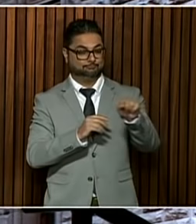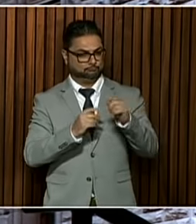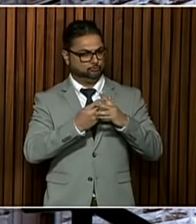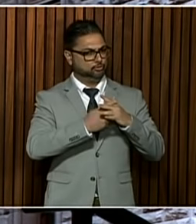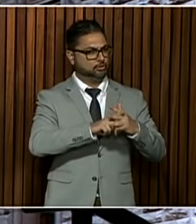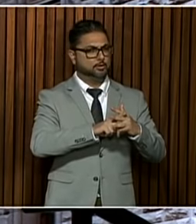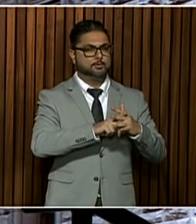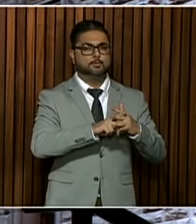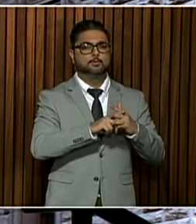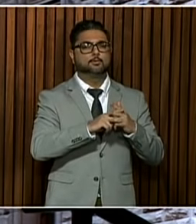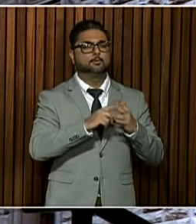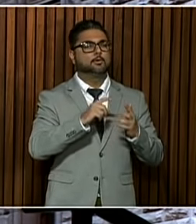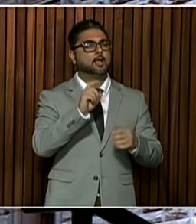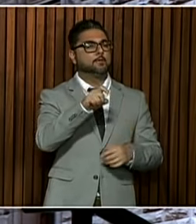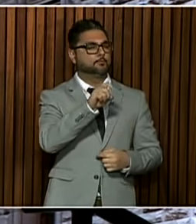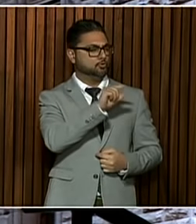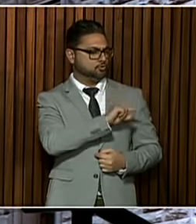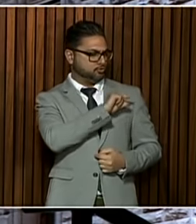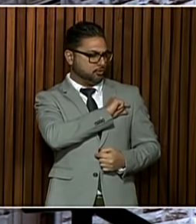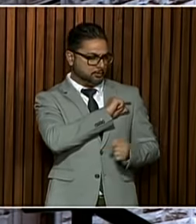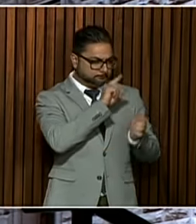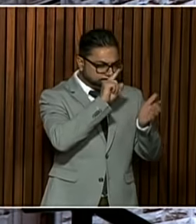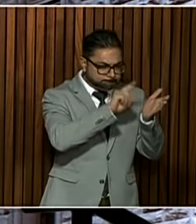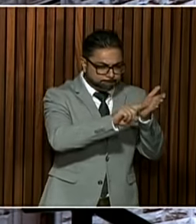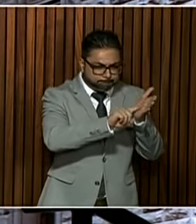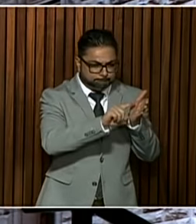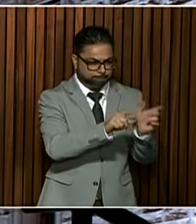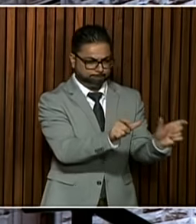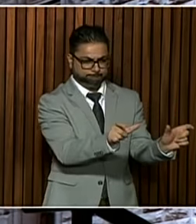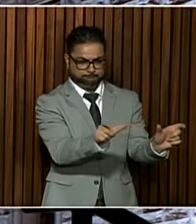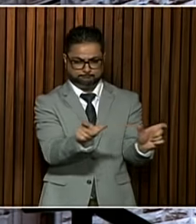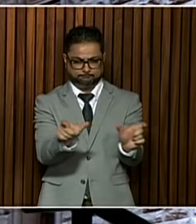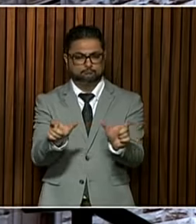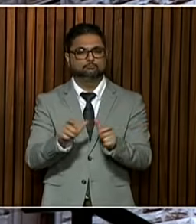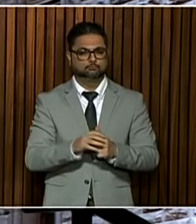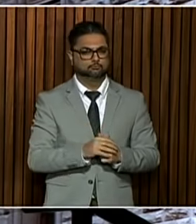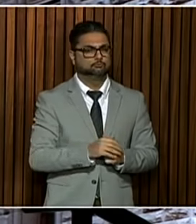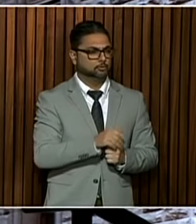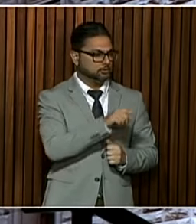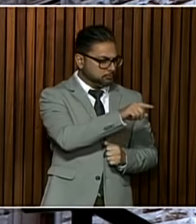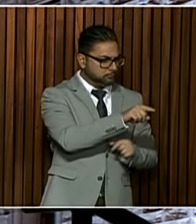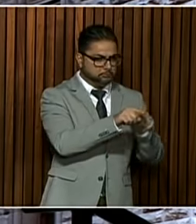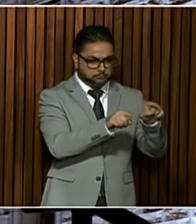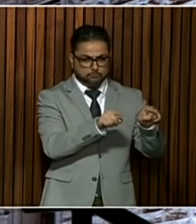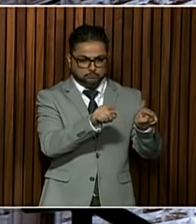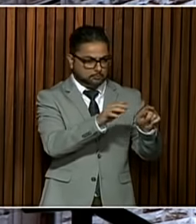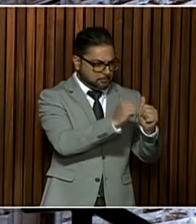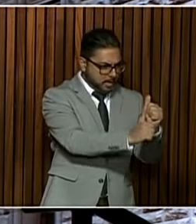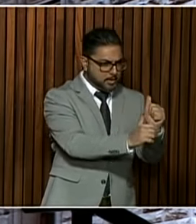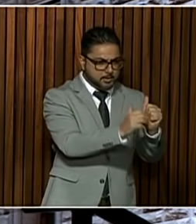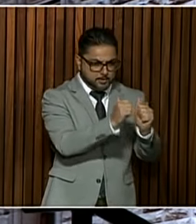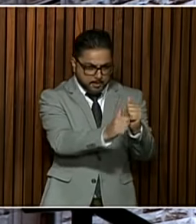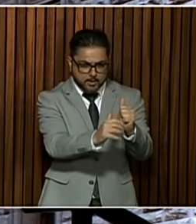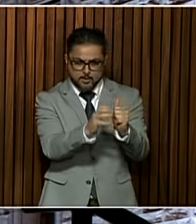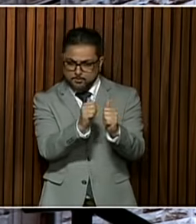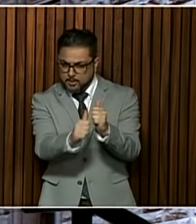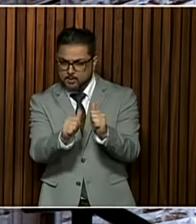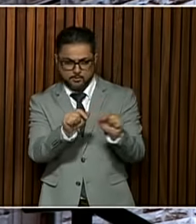that's excellent news in that line there. The other aspect is that as we're looking at the